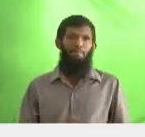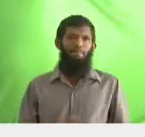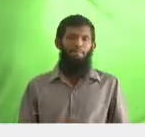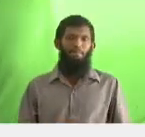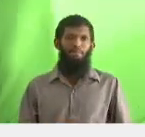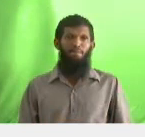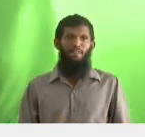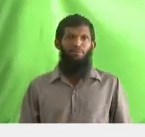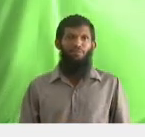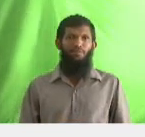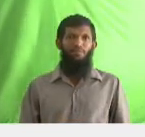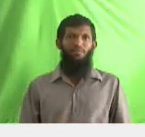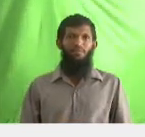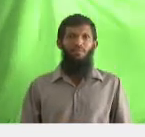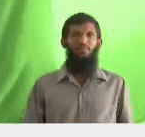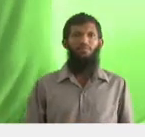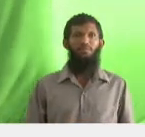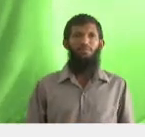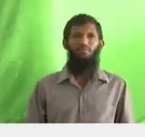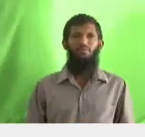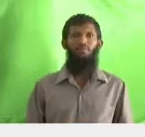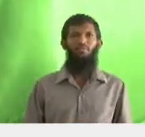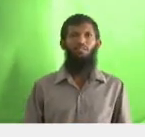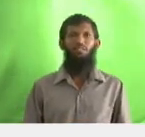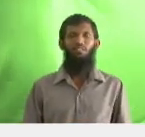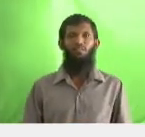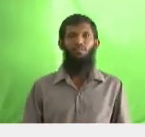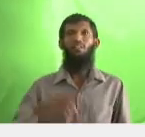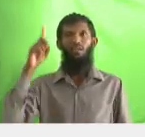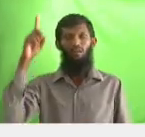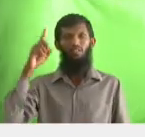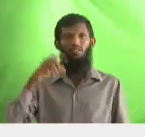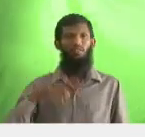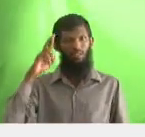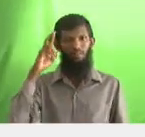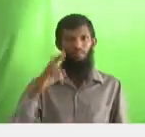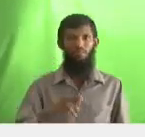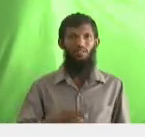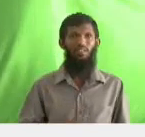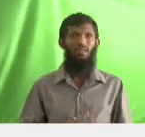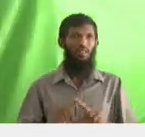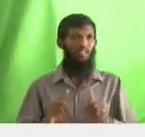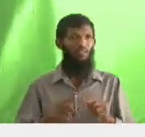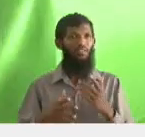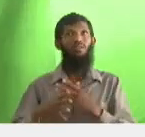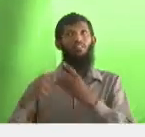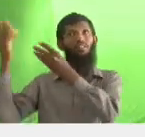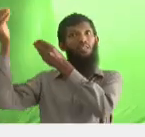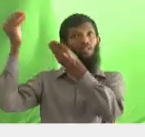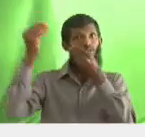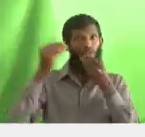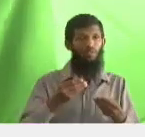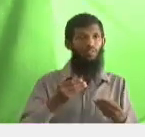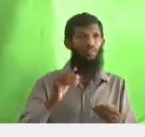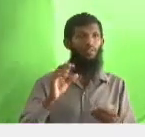My brothers and sisters, Allah subhanahu wa ta'ala has reminded us about the blessings that He will grant those